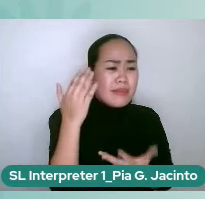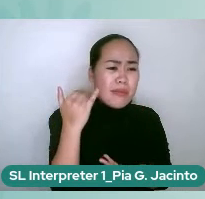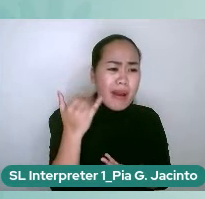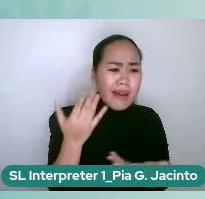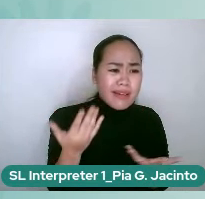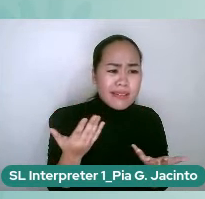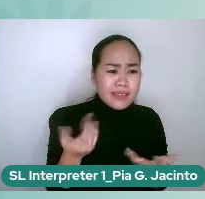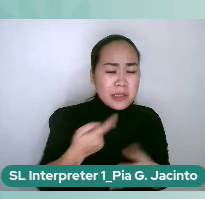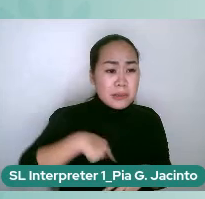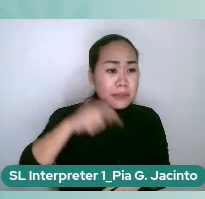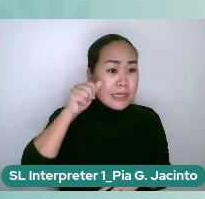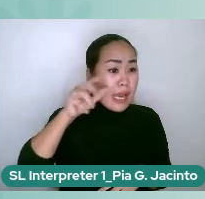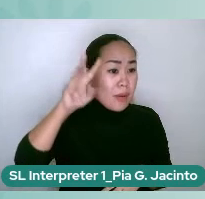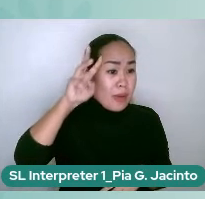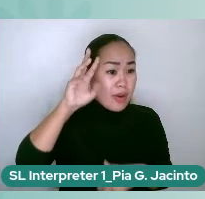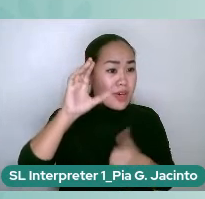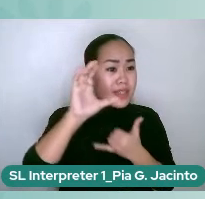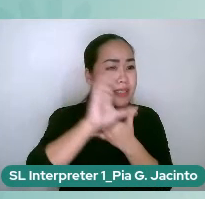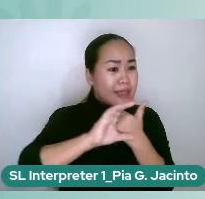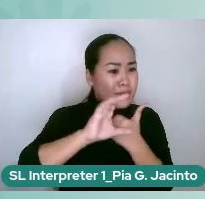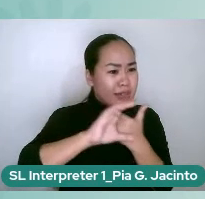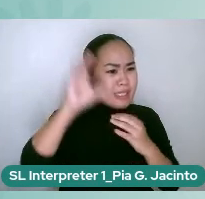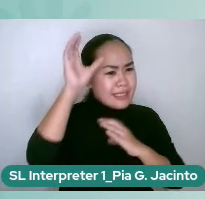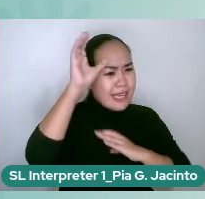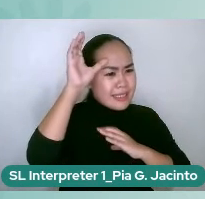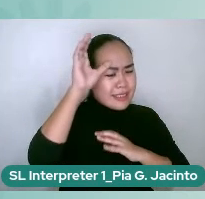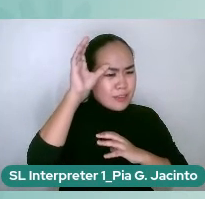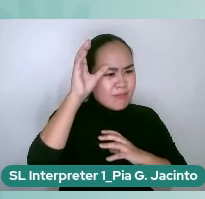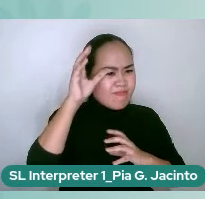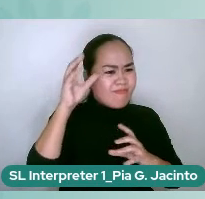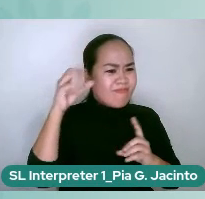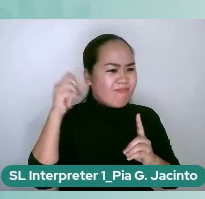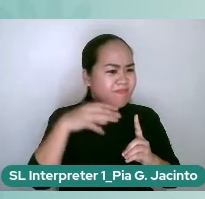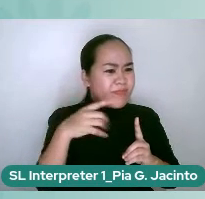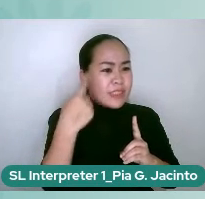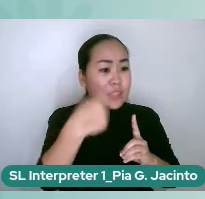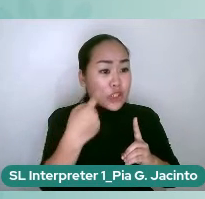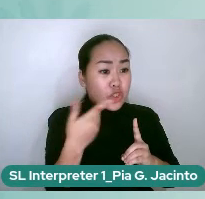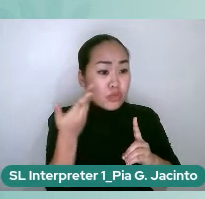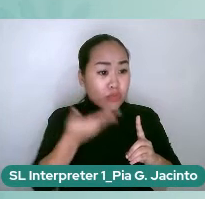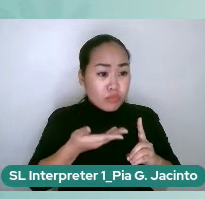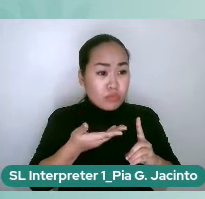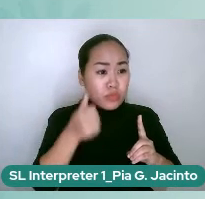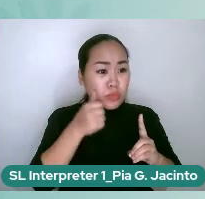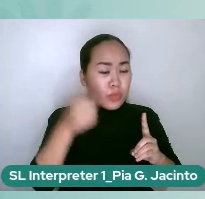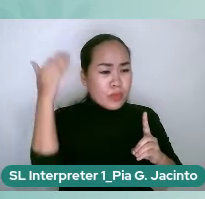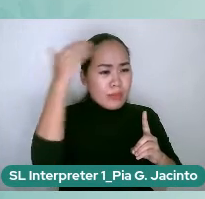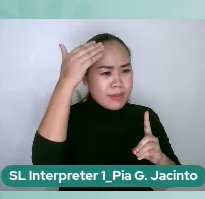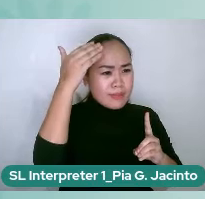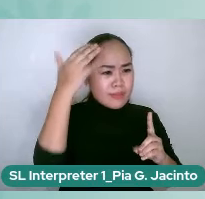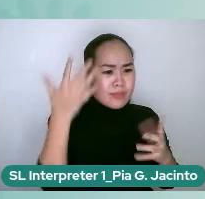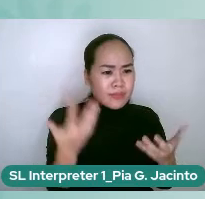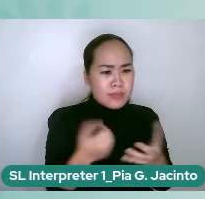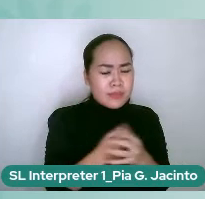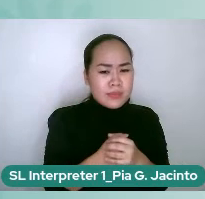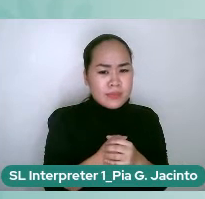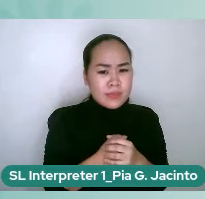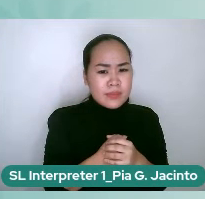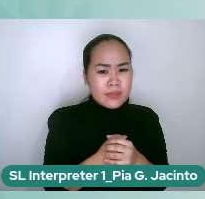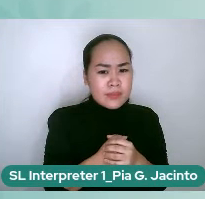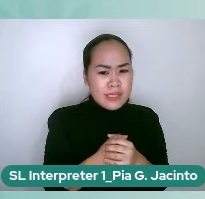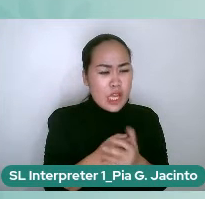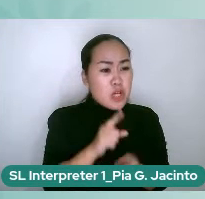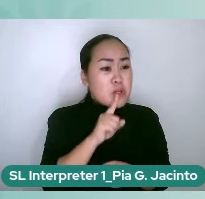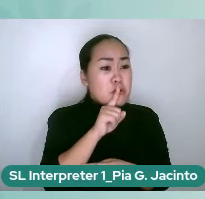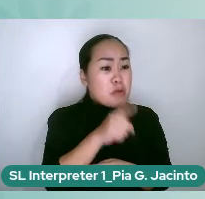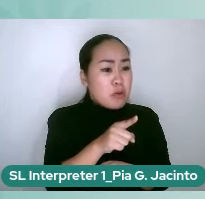again that cervical cancer affects women in the prime of their life. When we rank cancers that impact women and